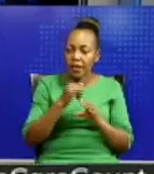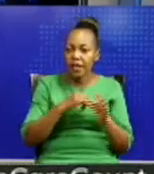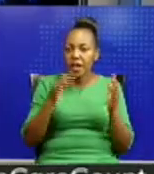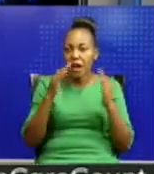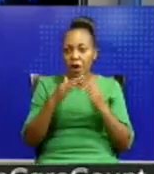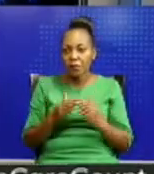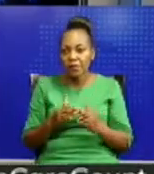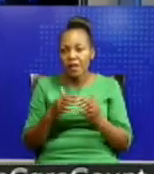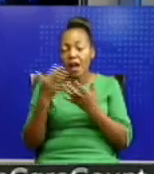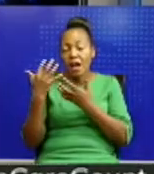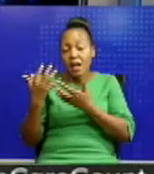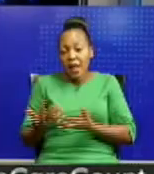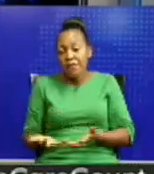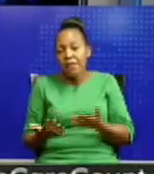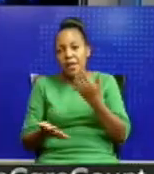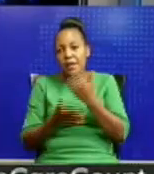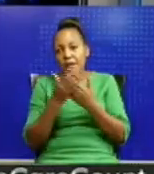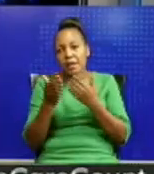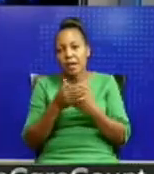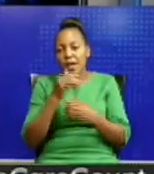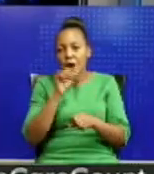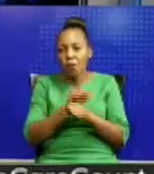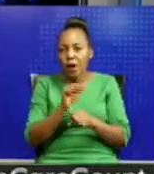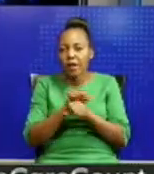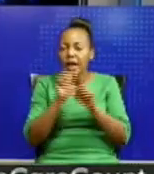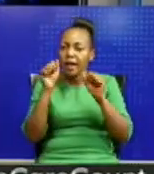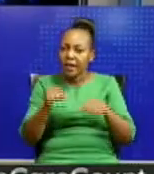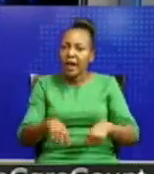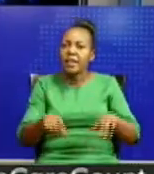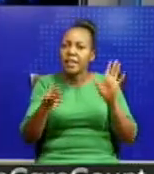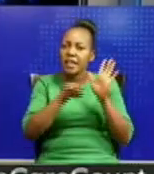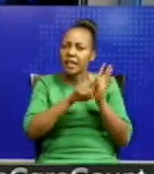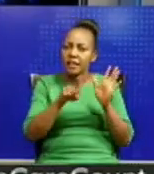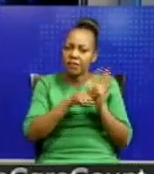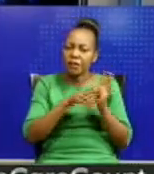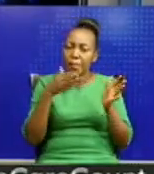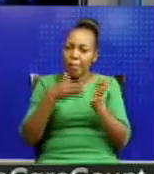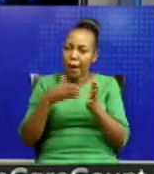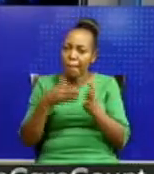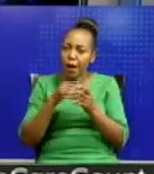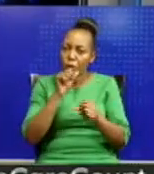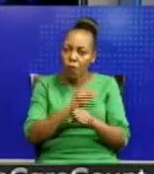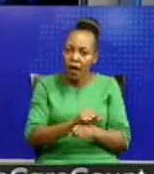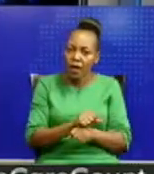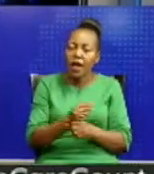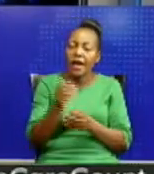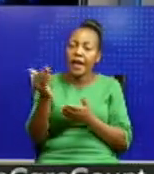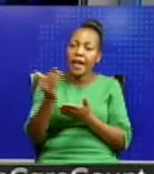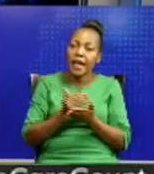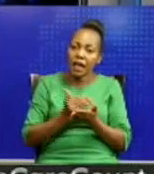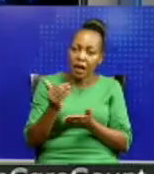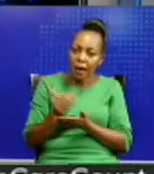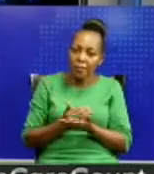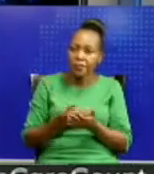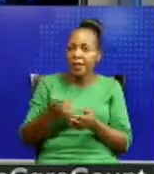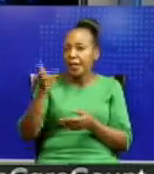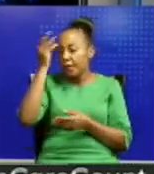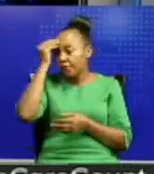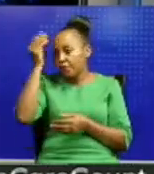households, heavy care work can negatively affect employment, earnings,